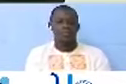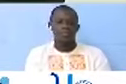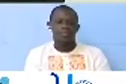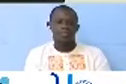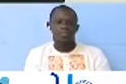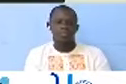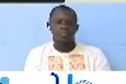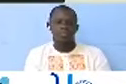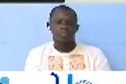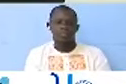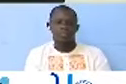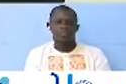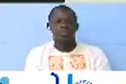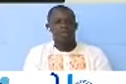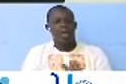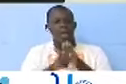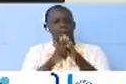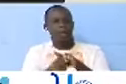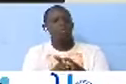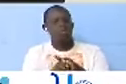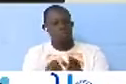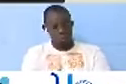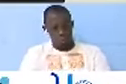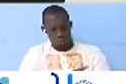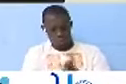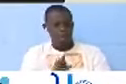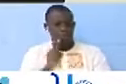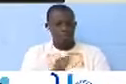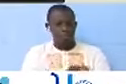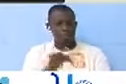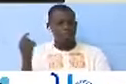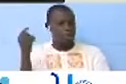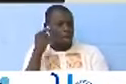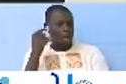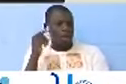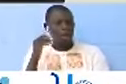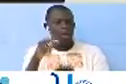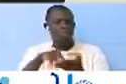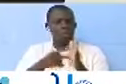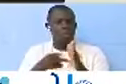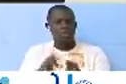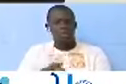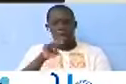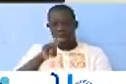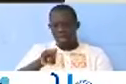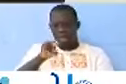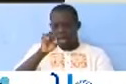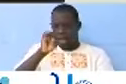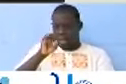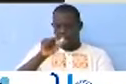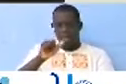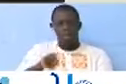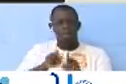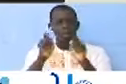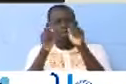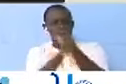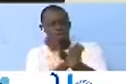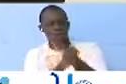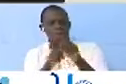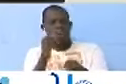example, we've heard that the NIA was turned into a debt collection agency.